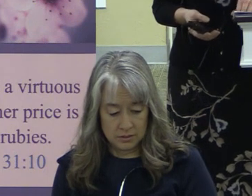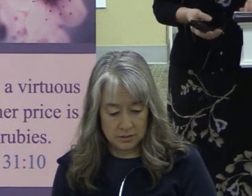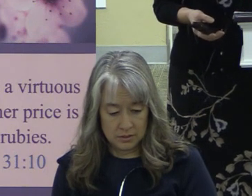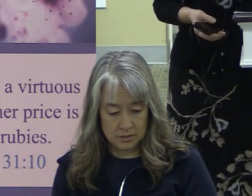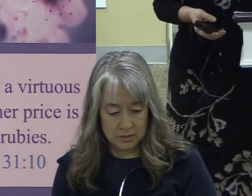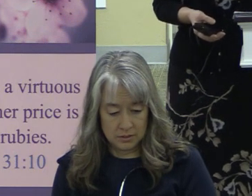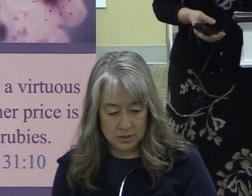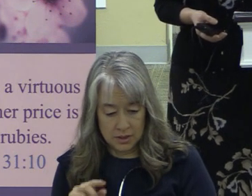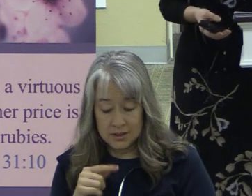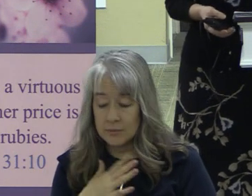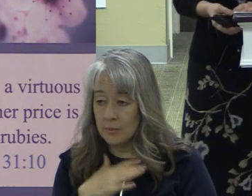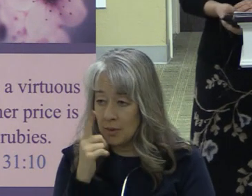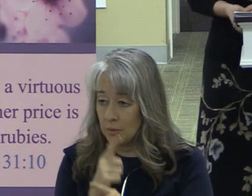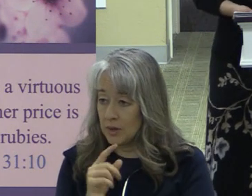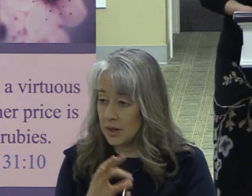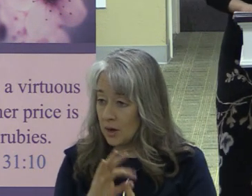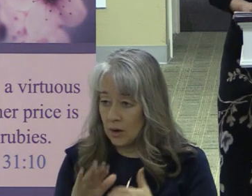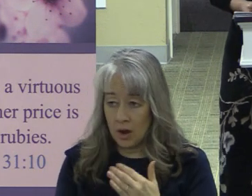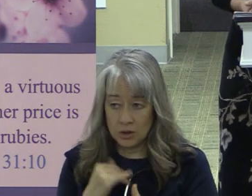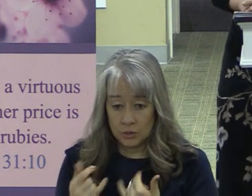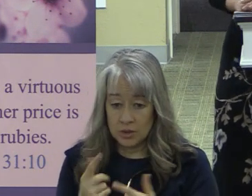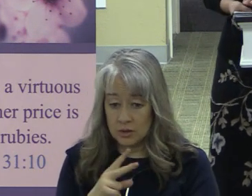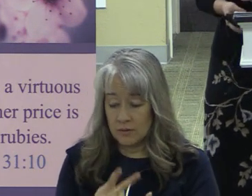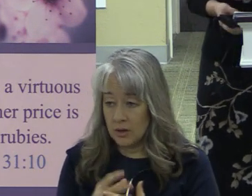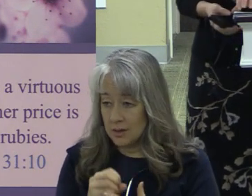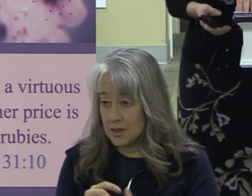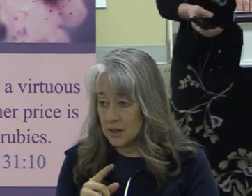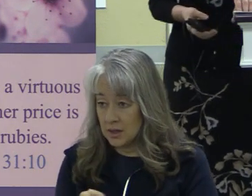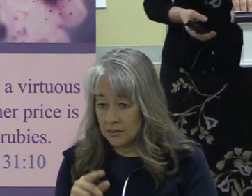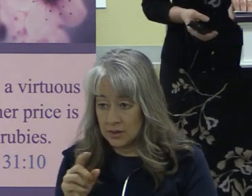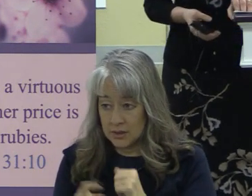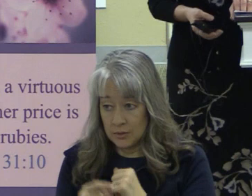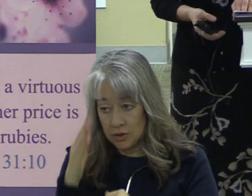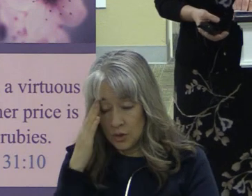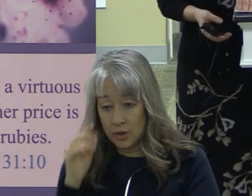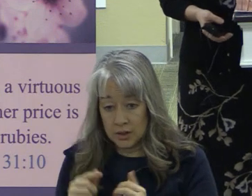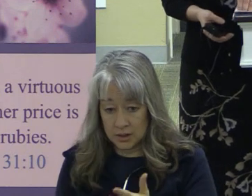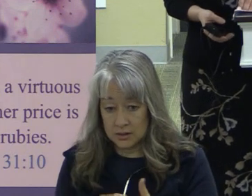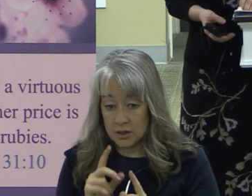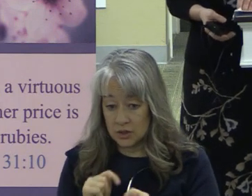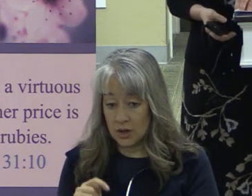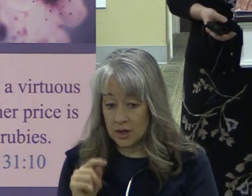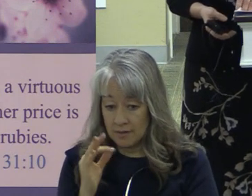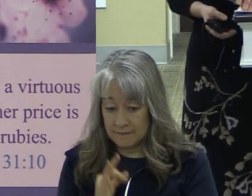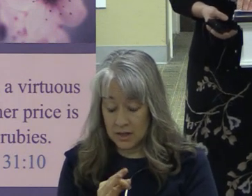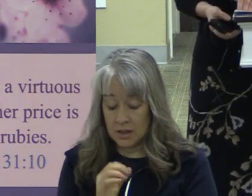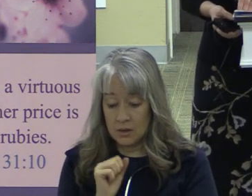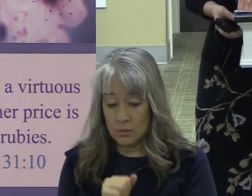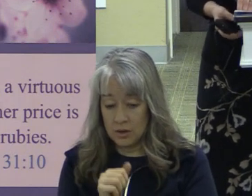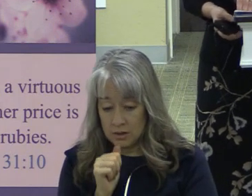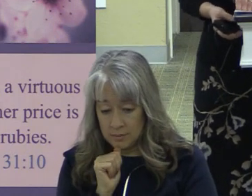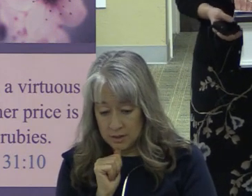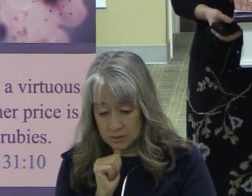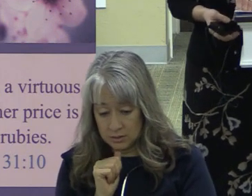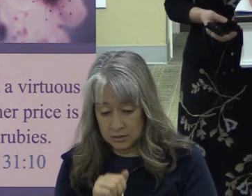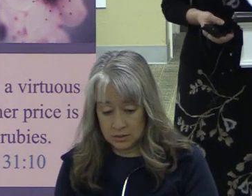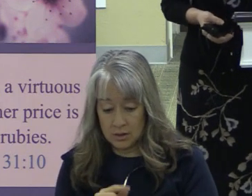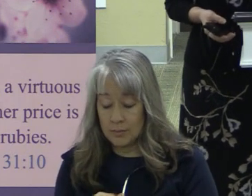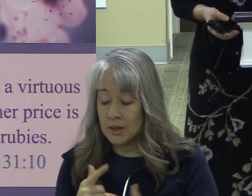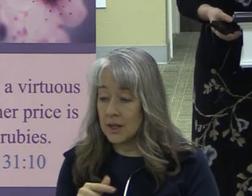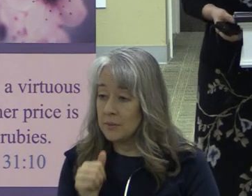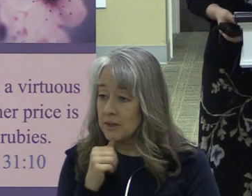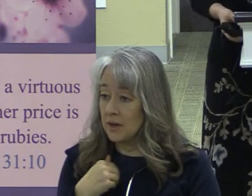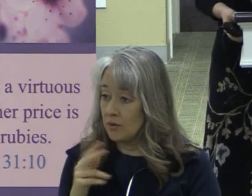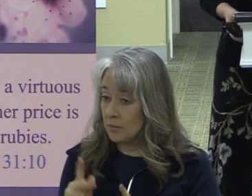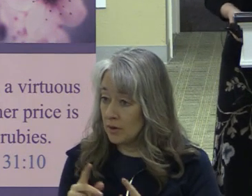it says, "My brethren, count it all joy when you fall into diverse temptations, knowing this, that the trying of your faith worketh patience. But let